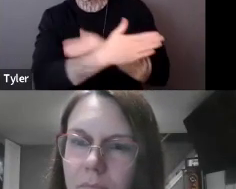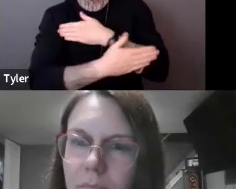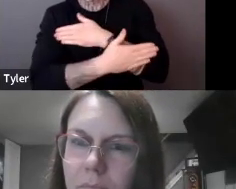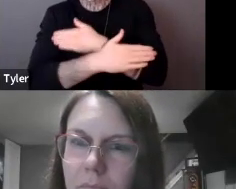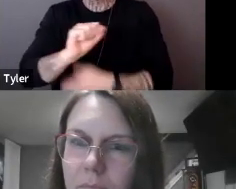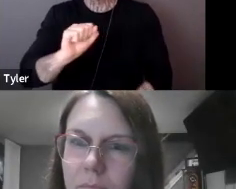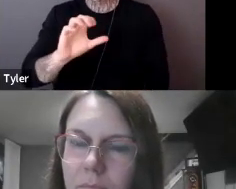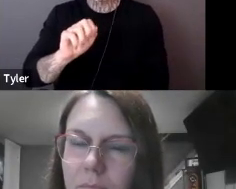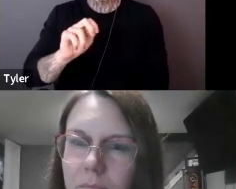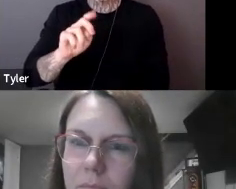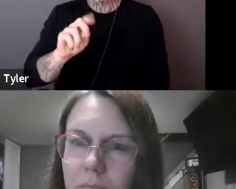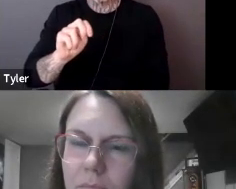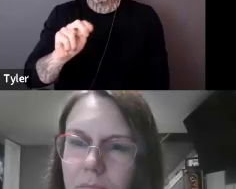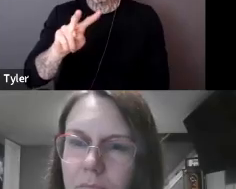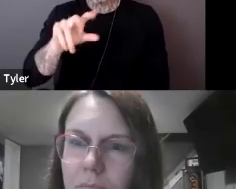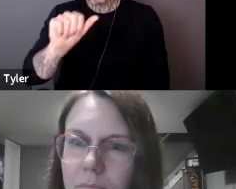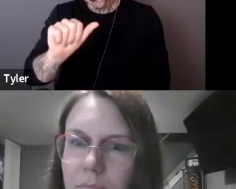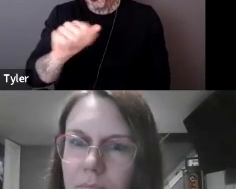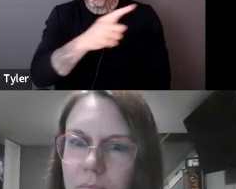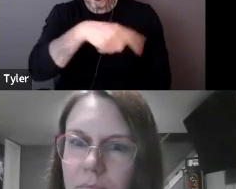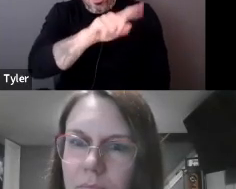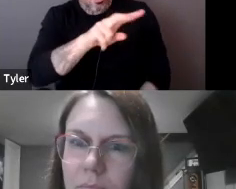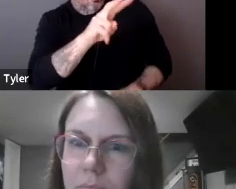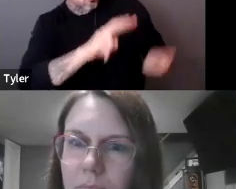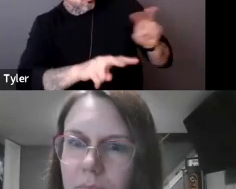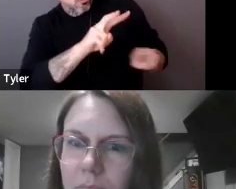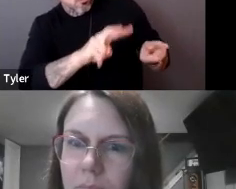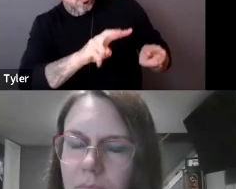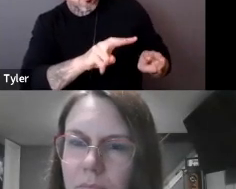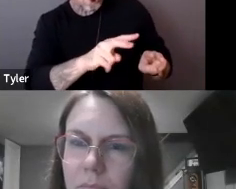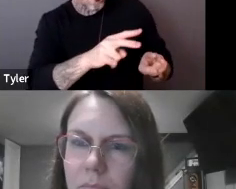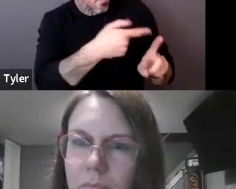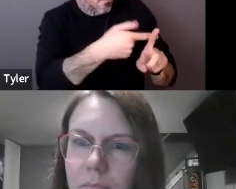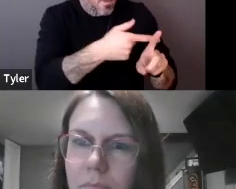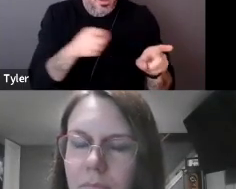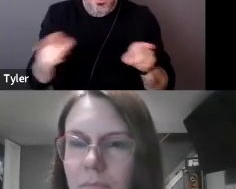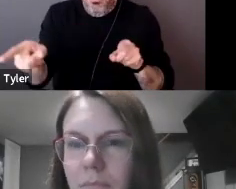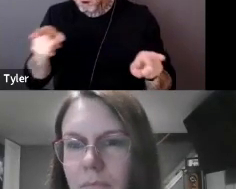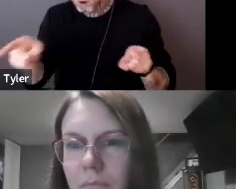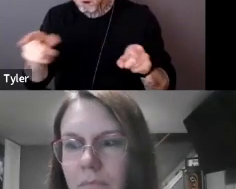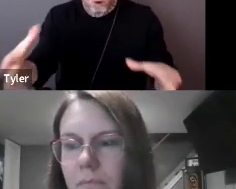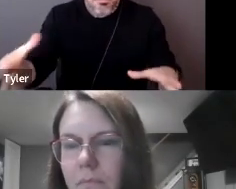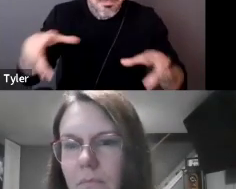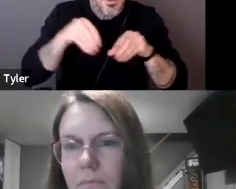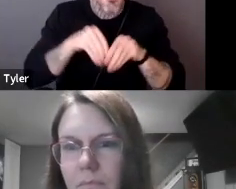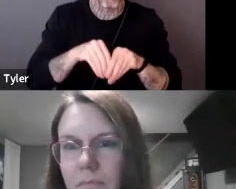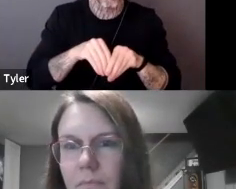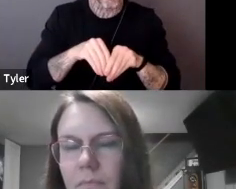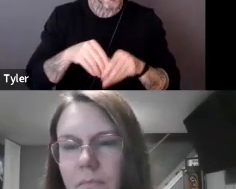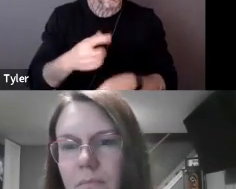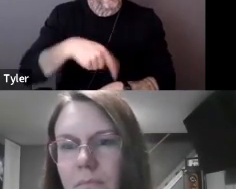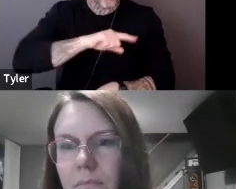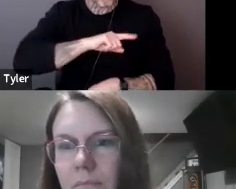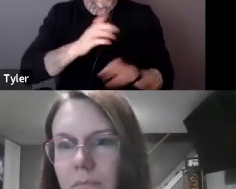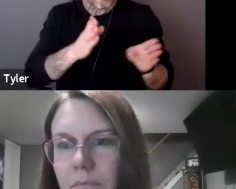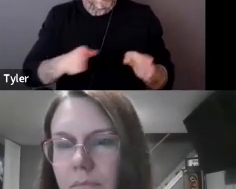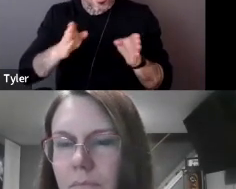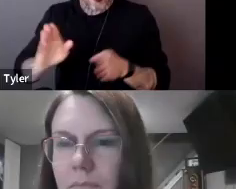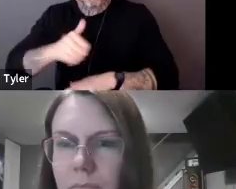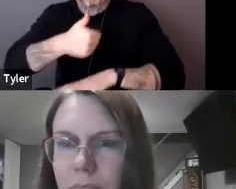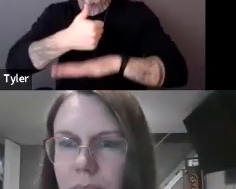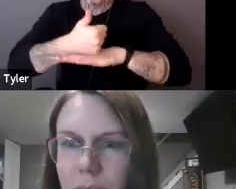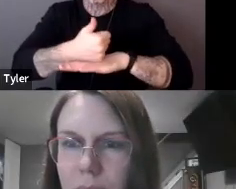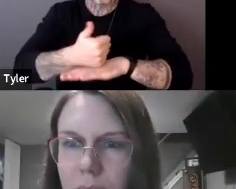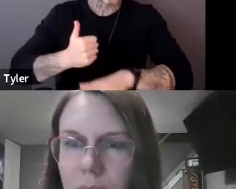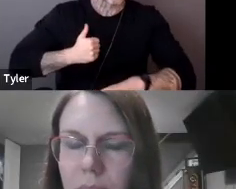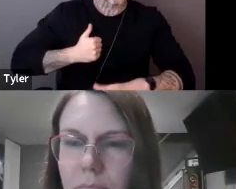and don't take any of the bad stuff, and really bring in a plan that's universal across Canada, portable, no